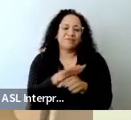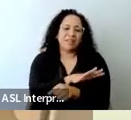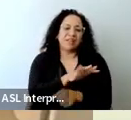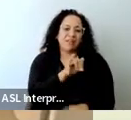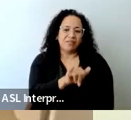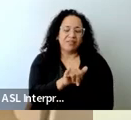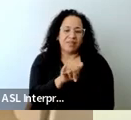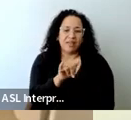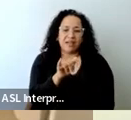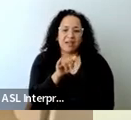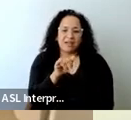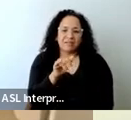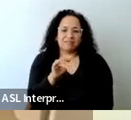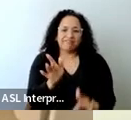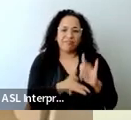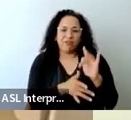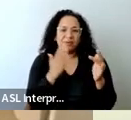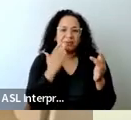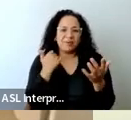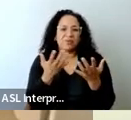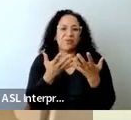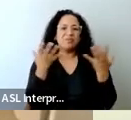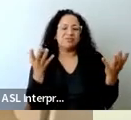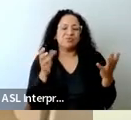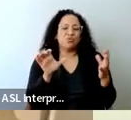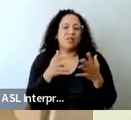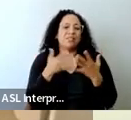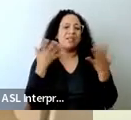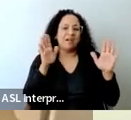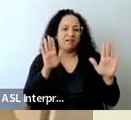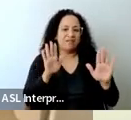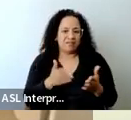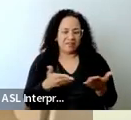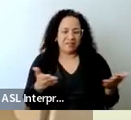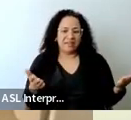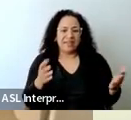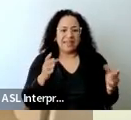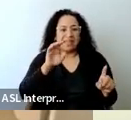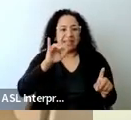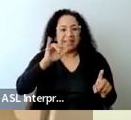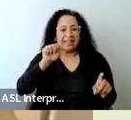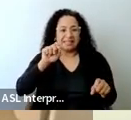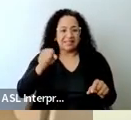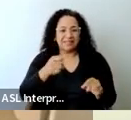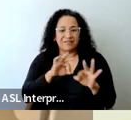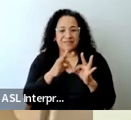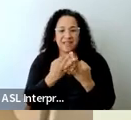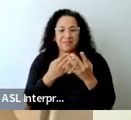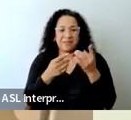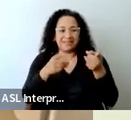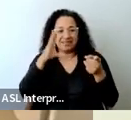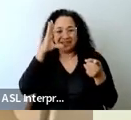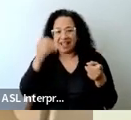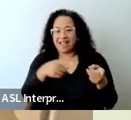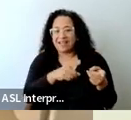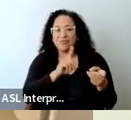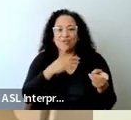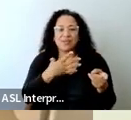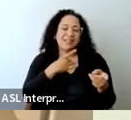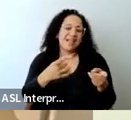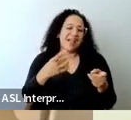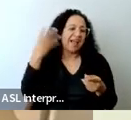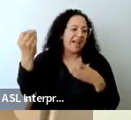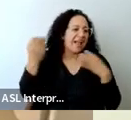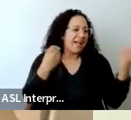void because we can do a lot of awesome things. Ian's family, Ian is a guy, he really likes to be